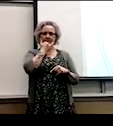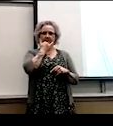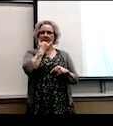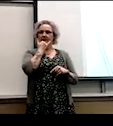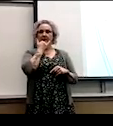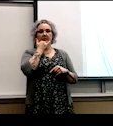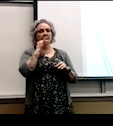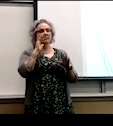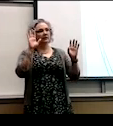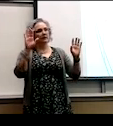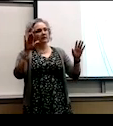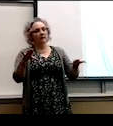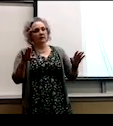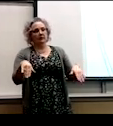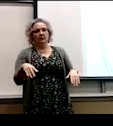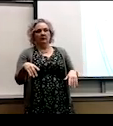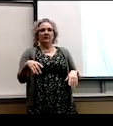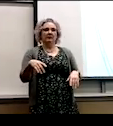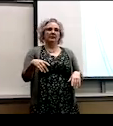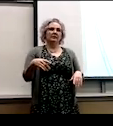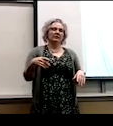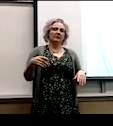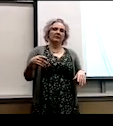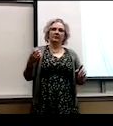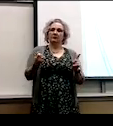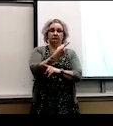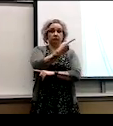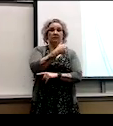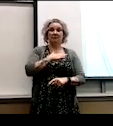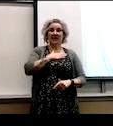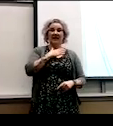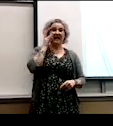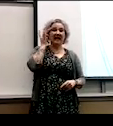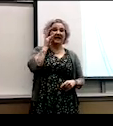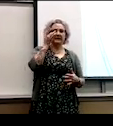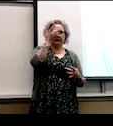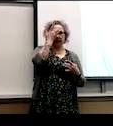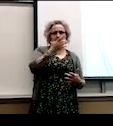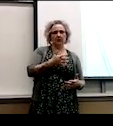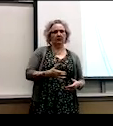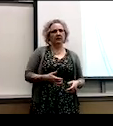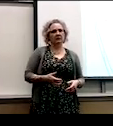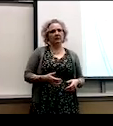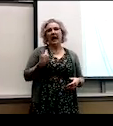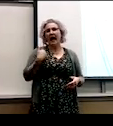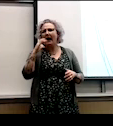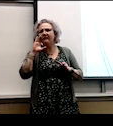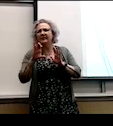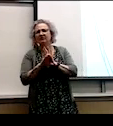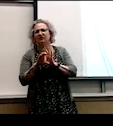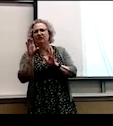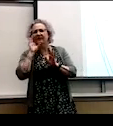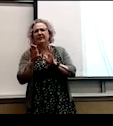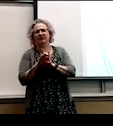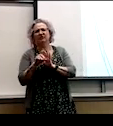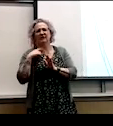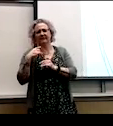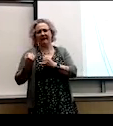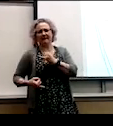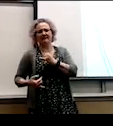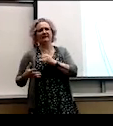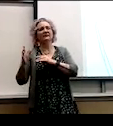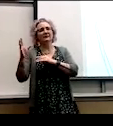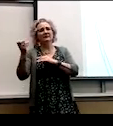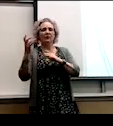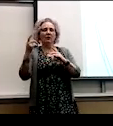I have this sick cat, and there's a picture at the end of my cat. So I only had like 3.5 hours of sleep. So the ceiling effect,